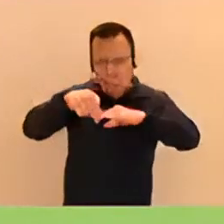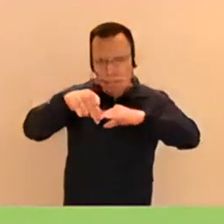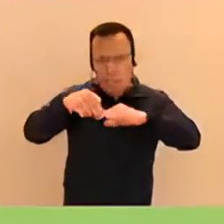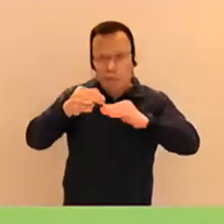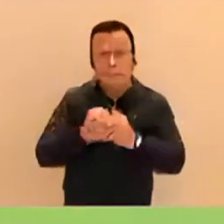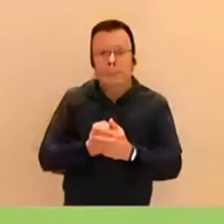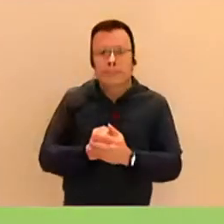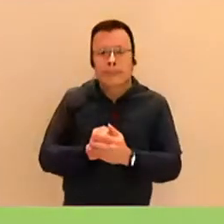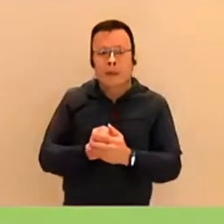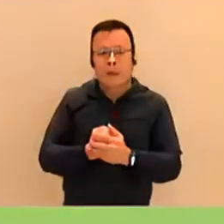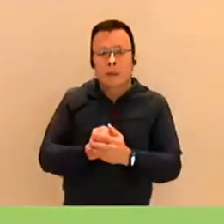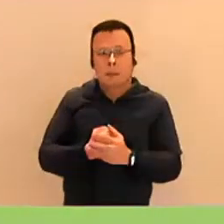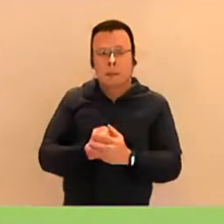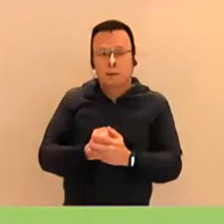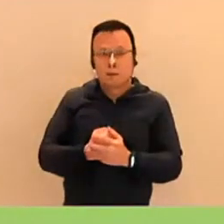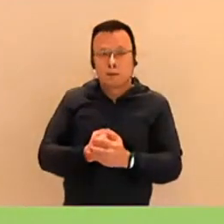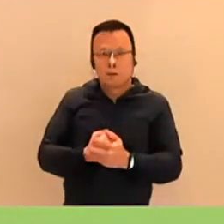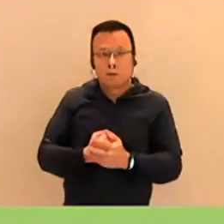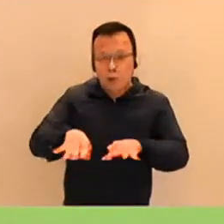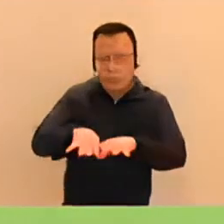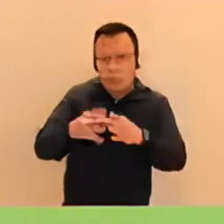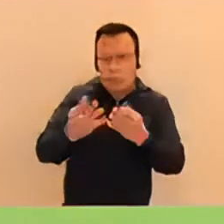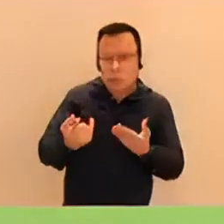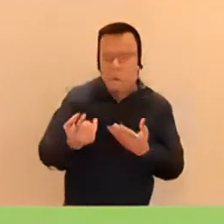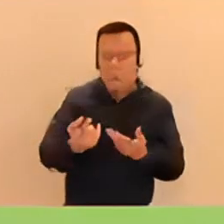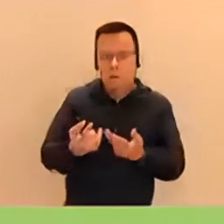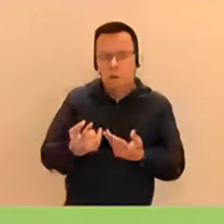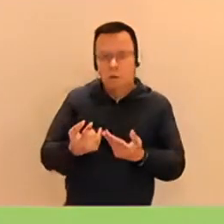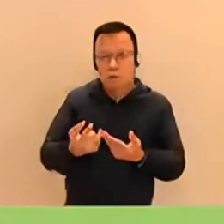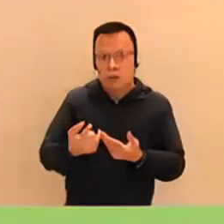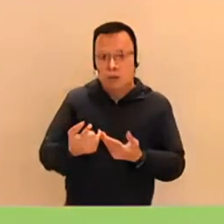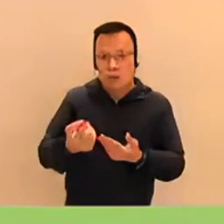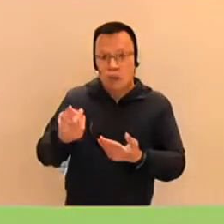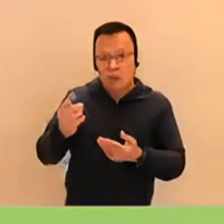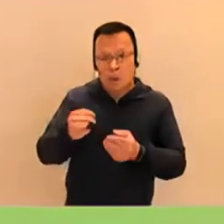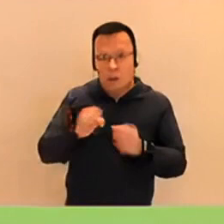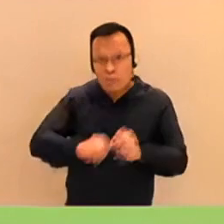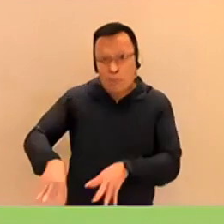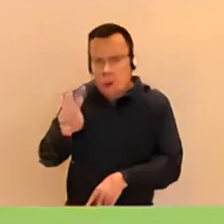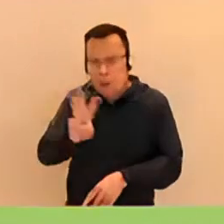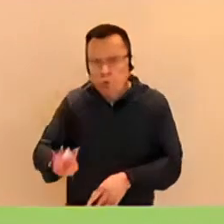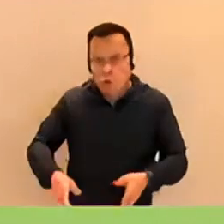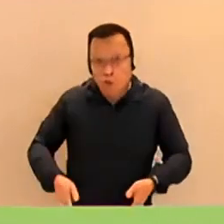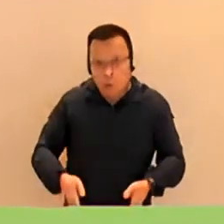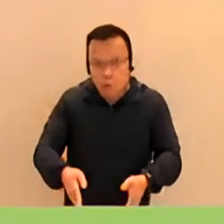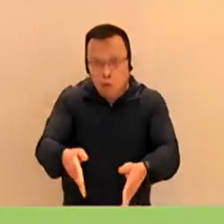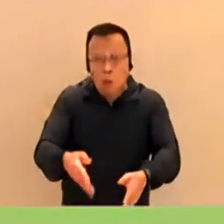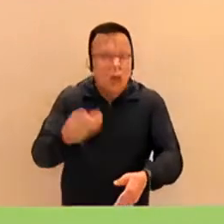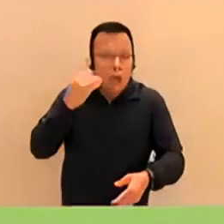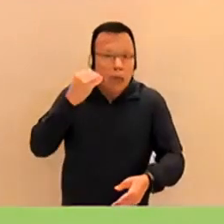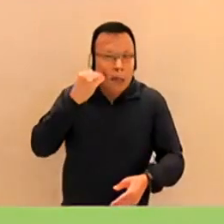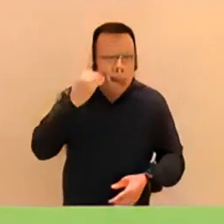channels and convert them into comprehensive blue-green networks.